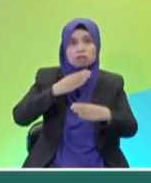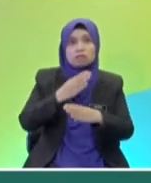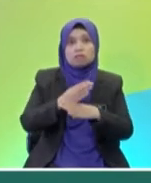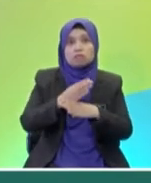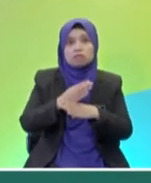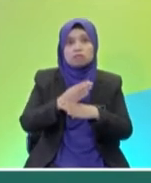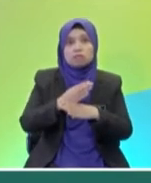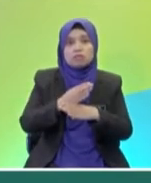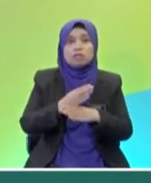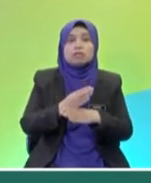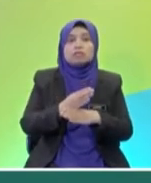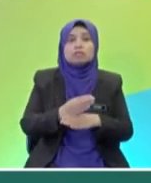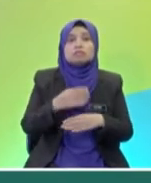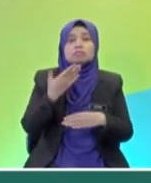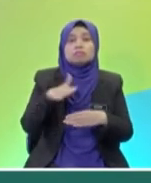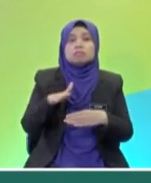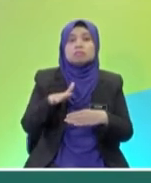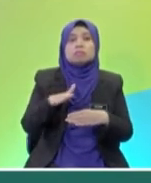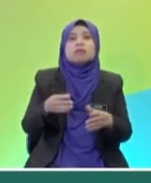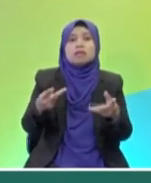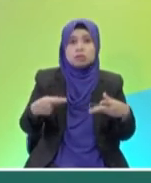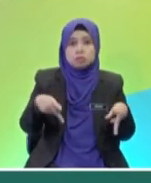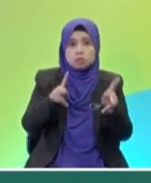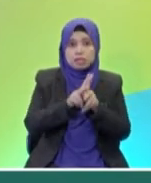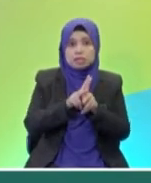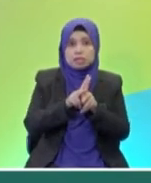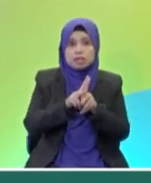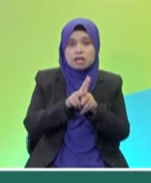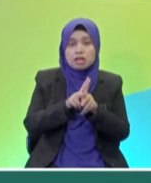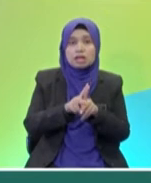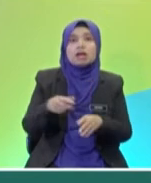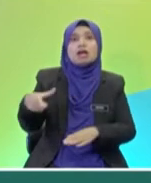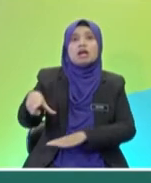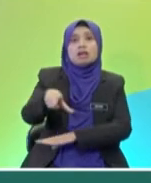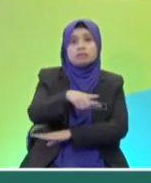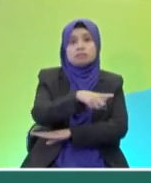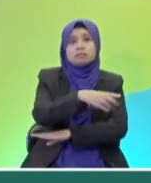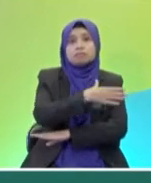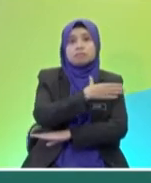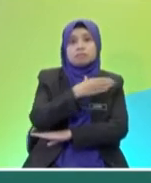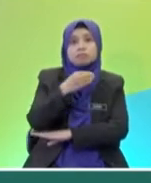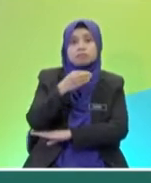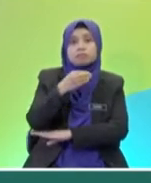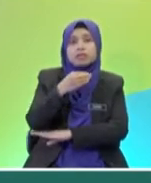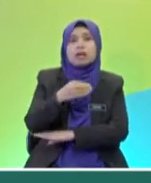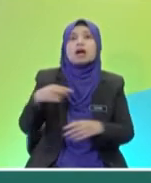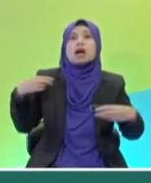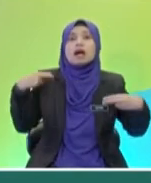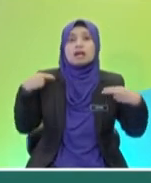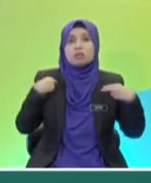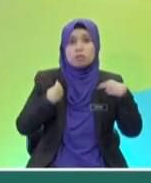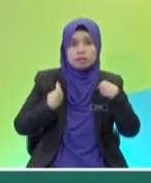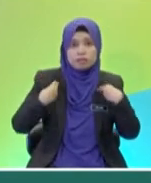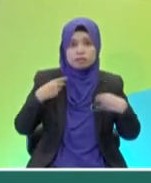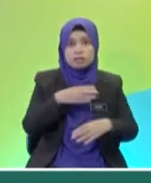Designated sites such as forest reserves, marine parks and Ramsar sites help prevent animals and plants